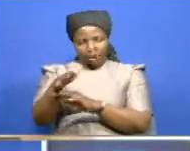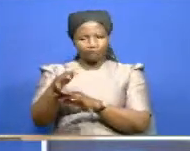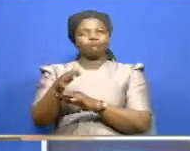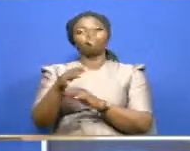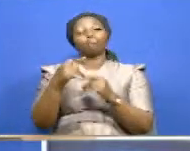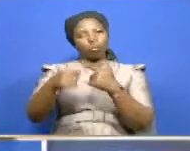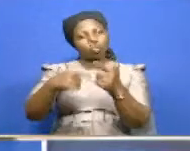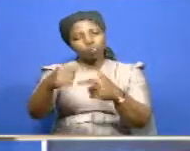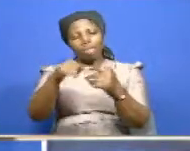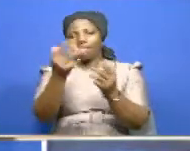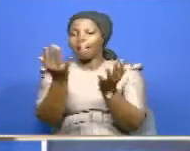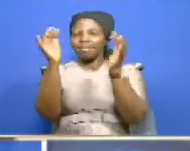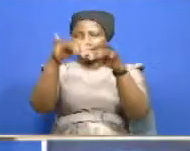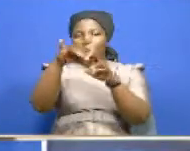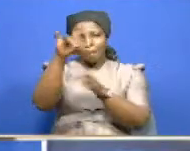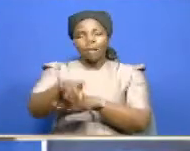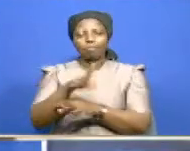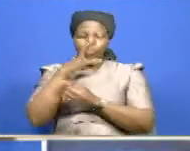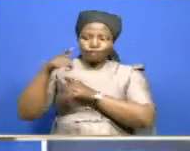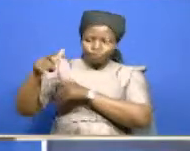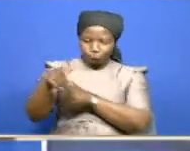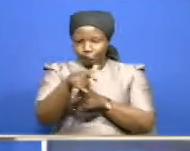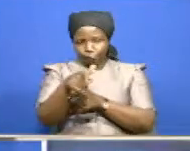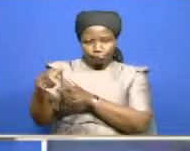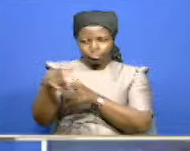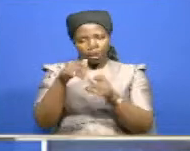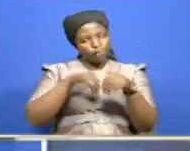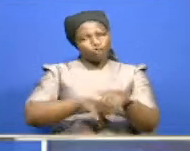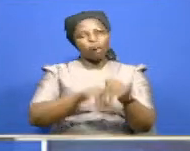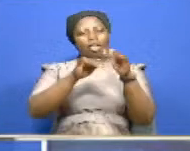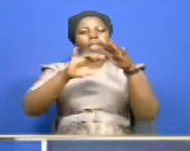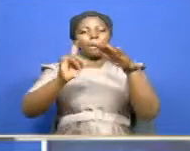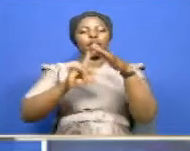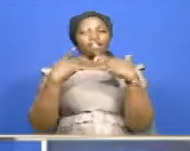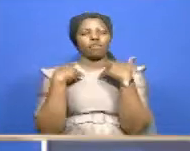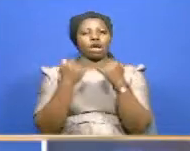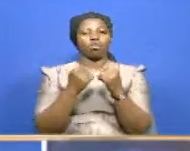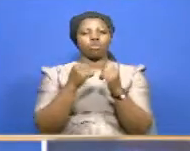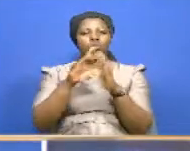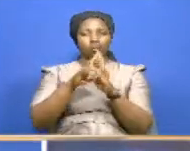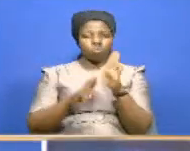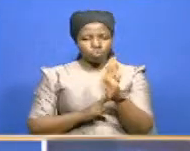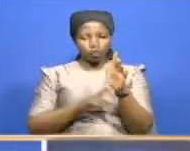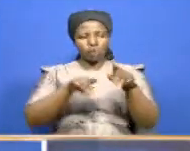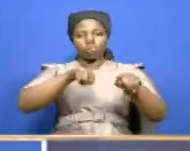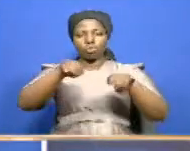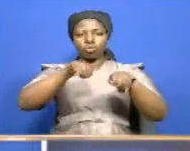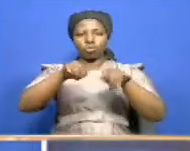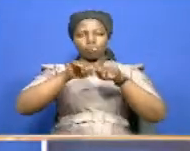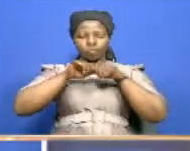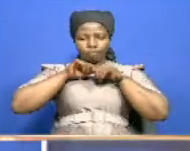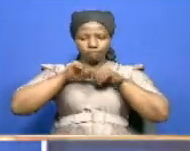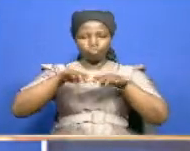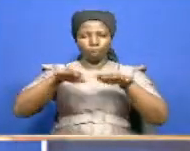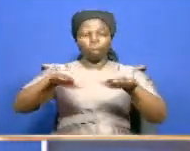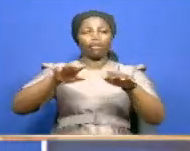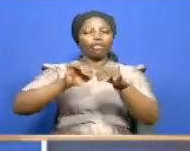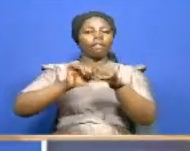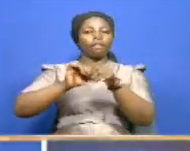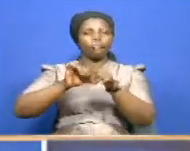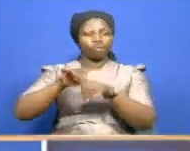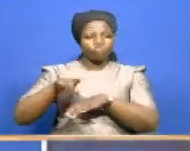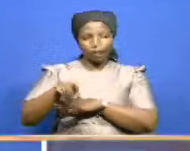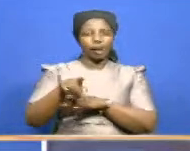in keeping with the dictates of the Ministry of Health in containing the spread of the virus. Tumesema wale wengine